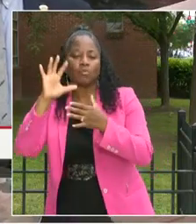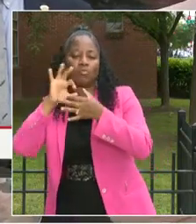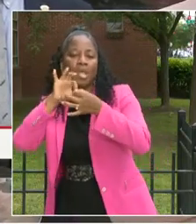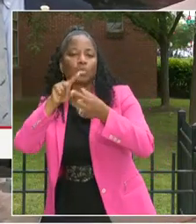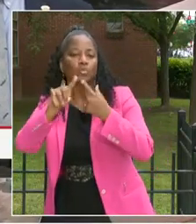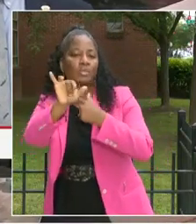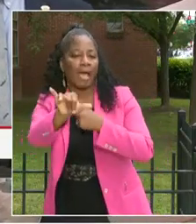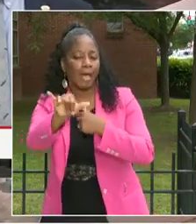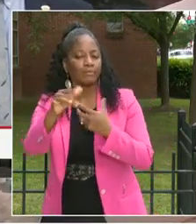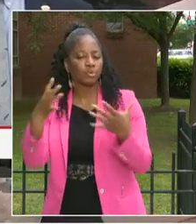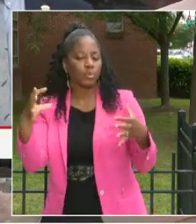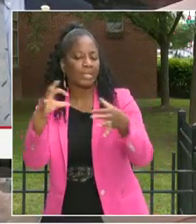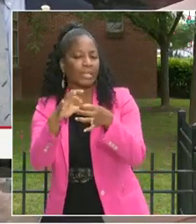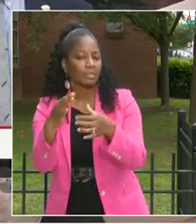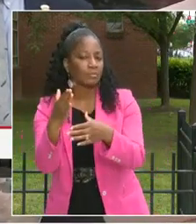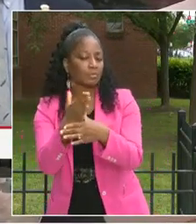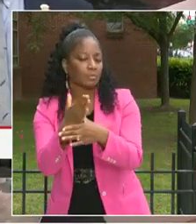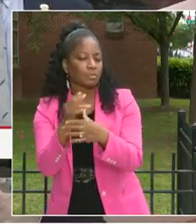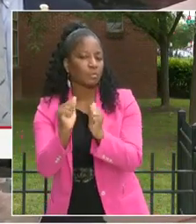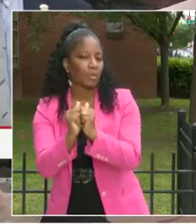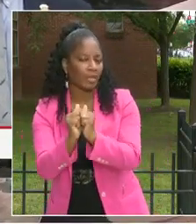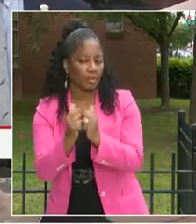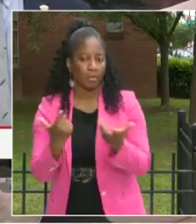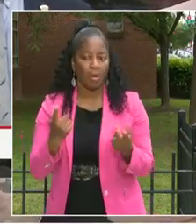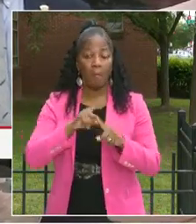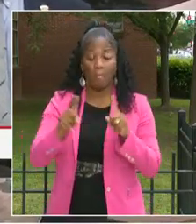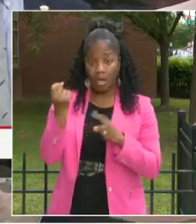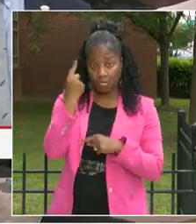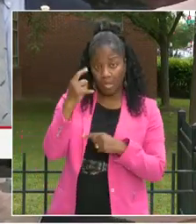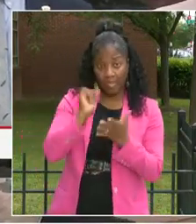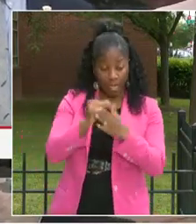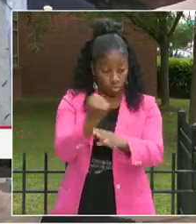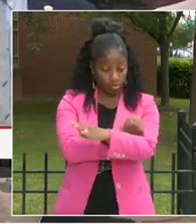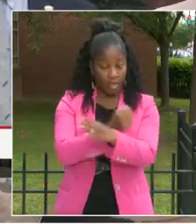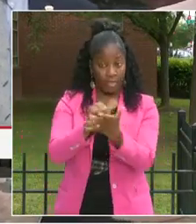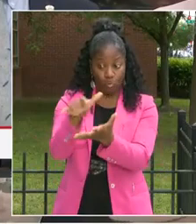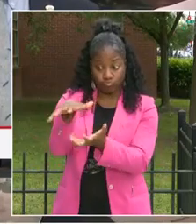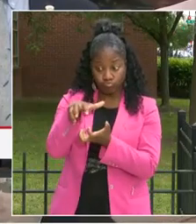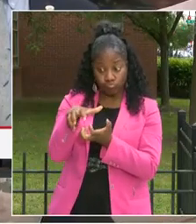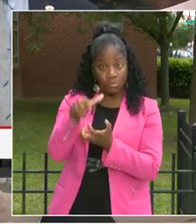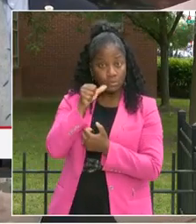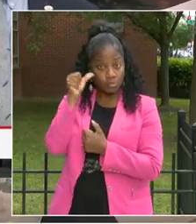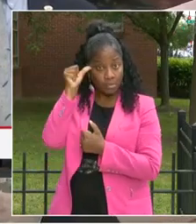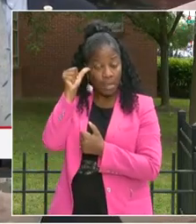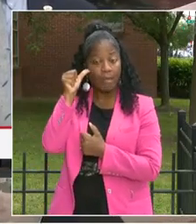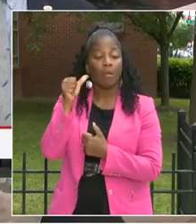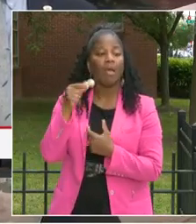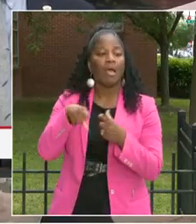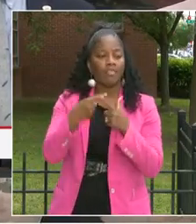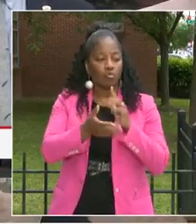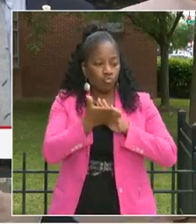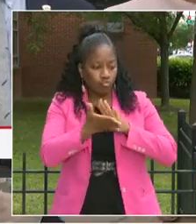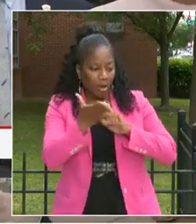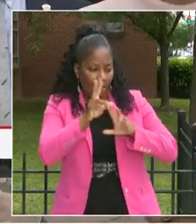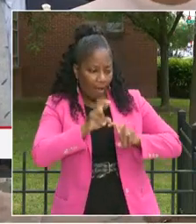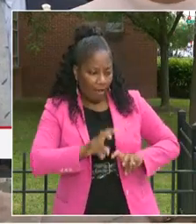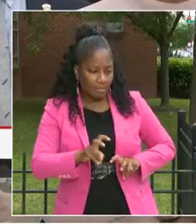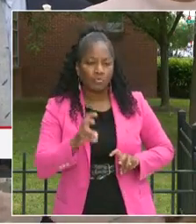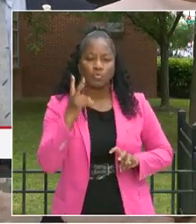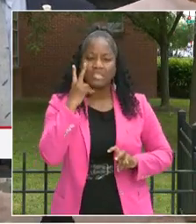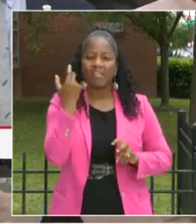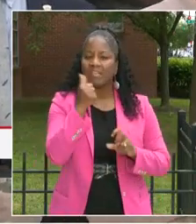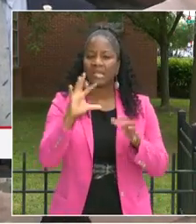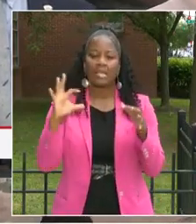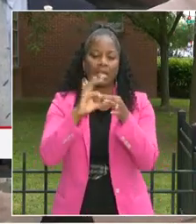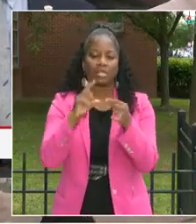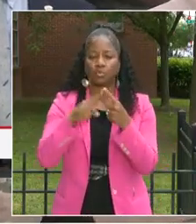are actively looking into that, obviously, with the drugs recovered yesterday during the takedown and running analysis to see if there's any connection to